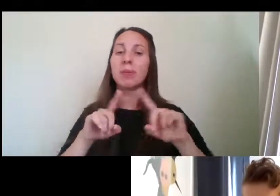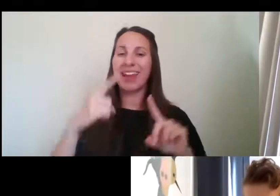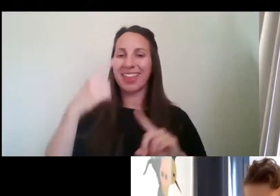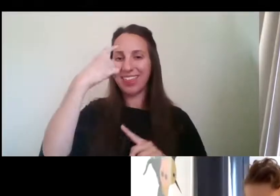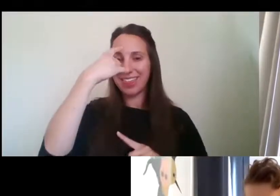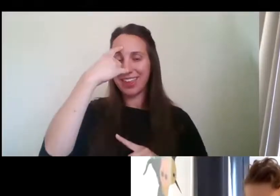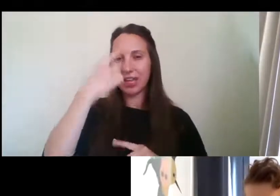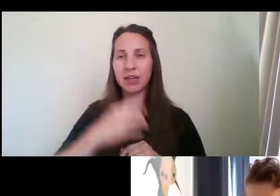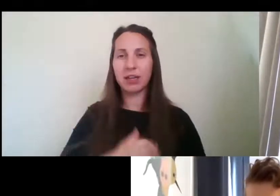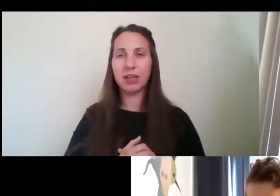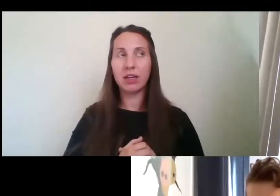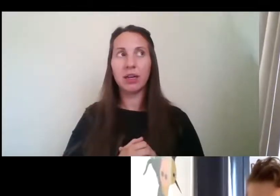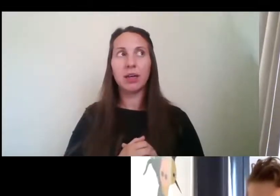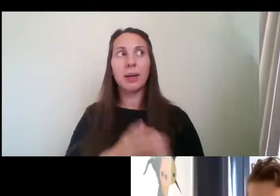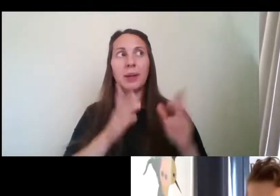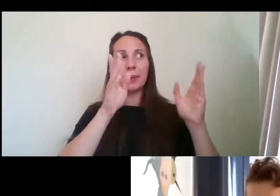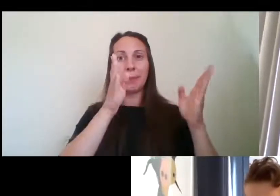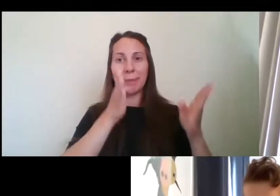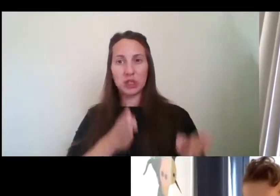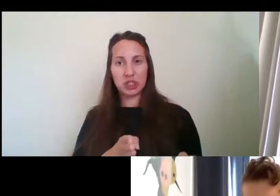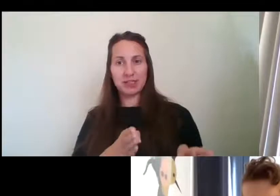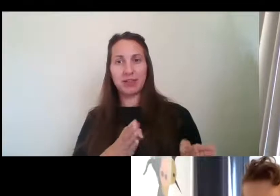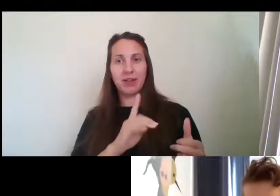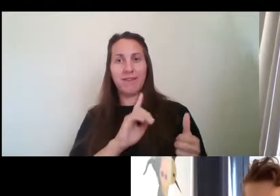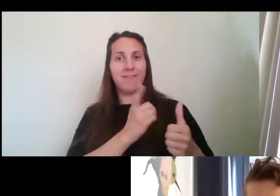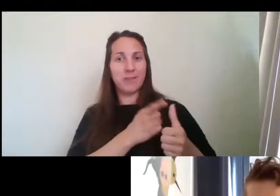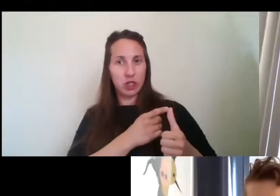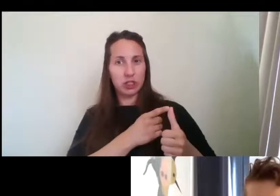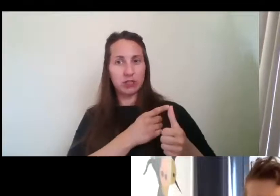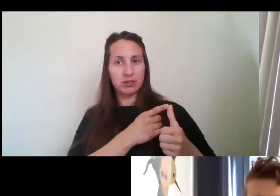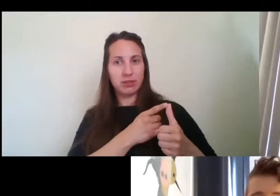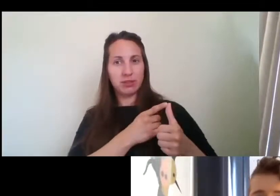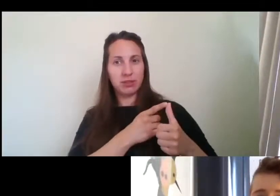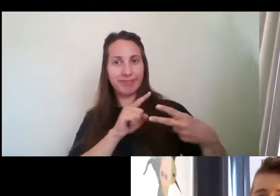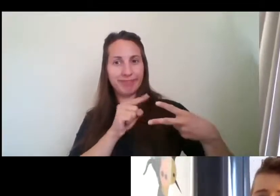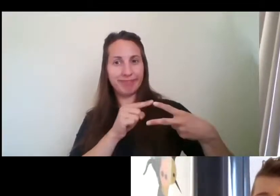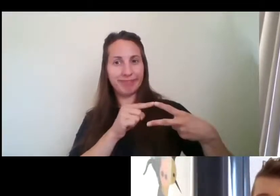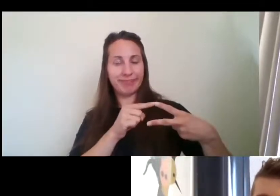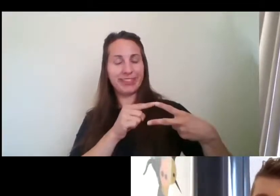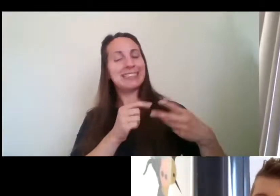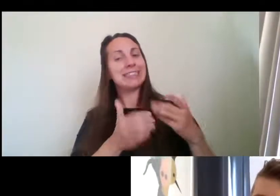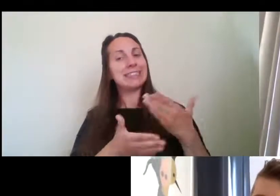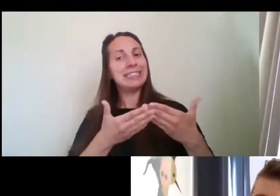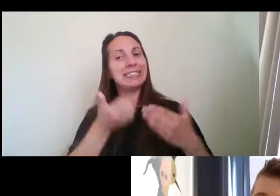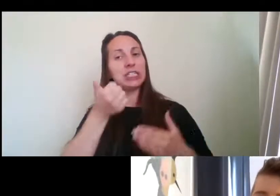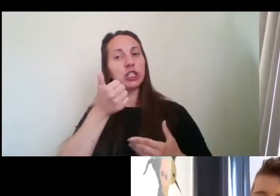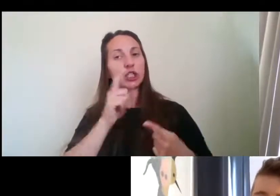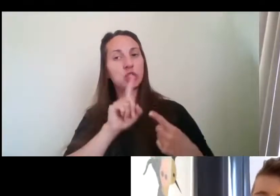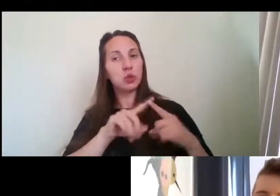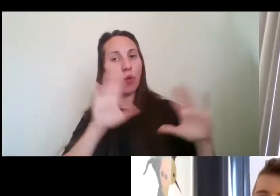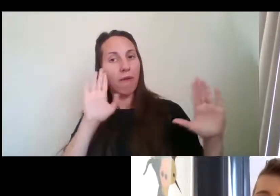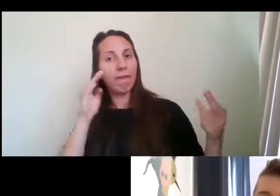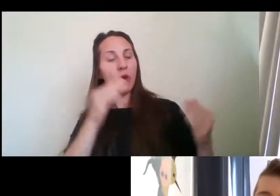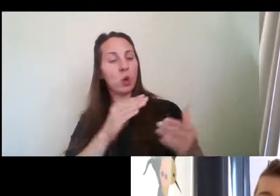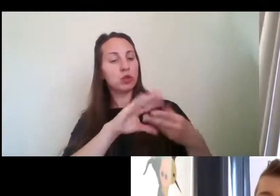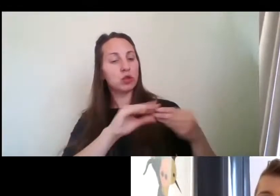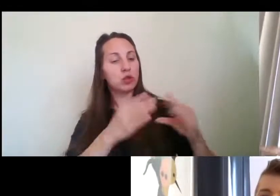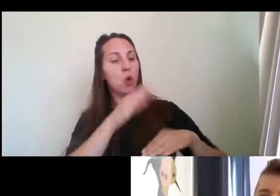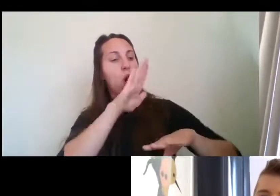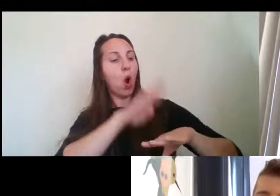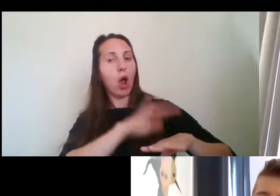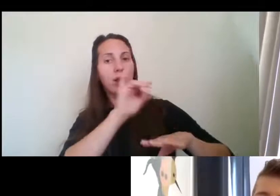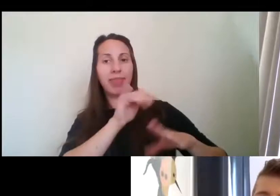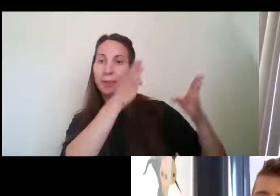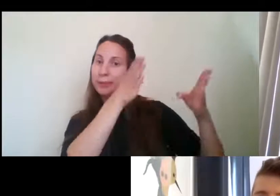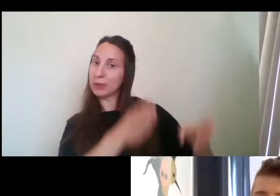person first language makes it easier to focus a story on a person and easier to tell stories